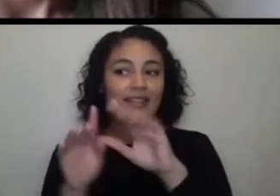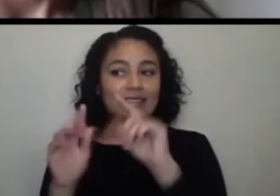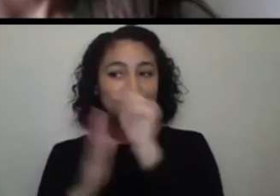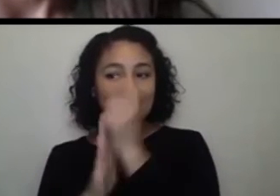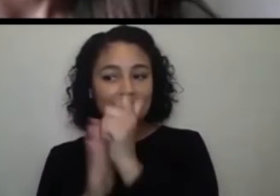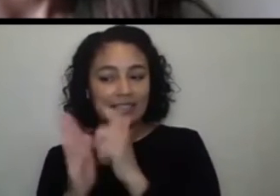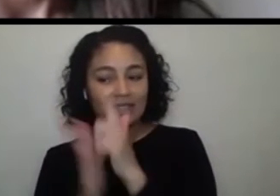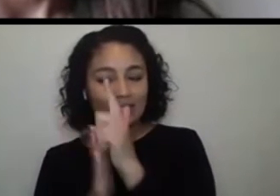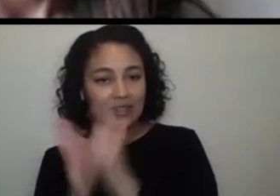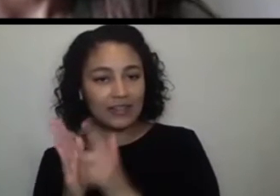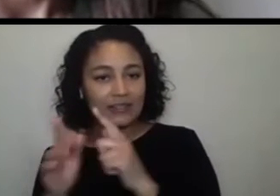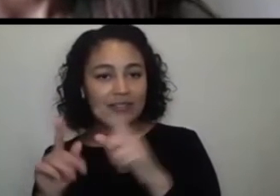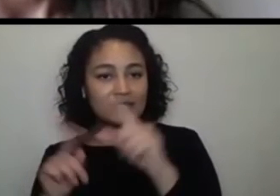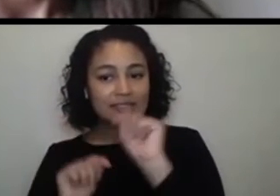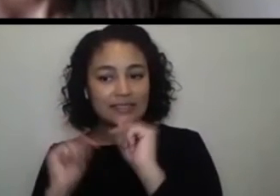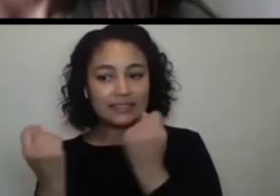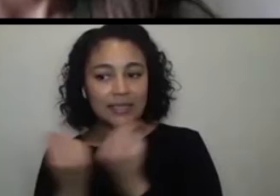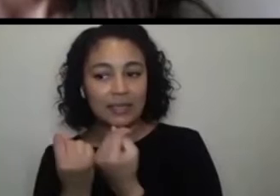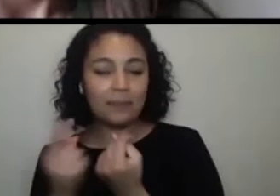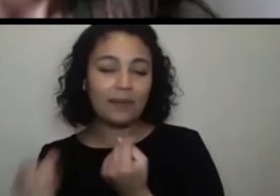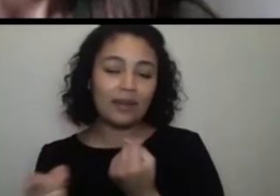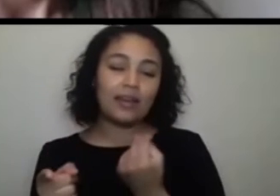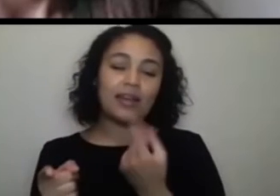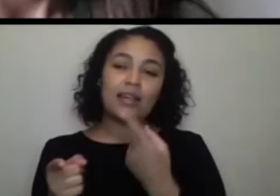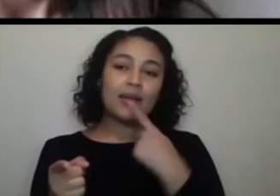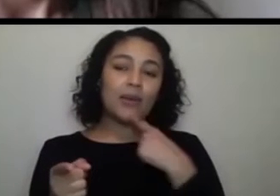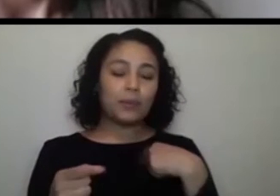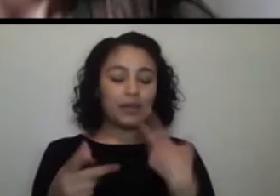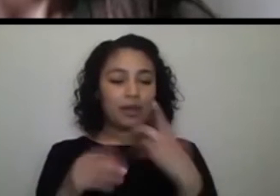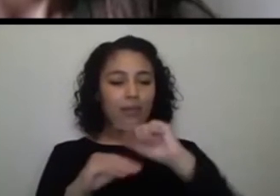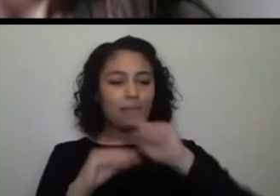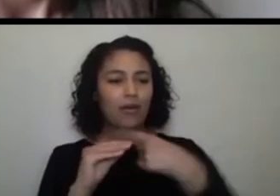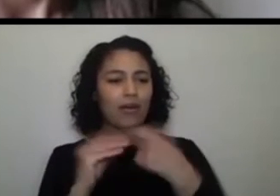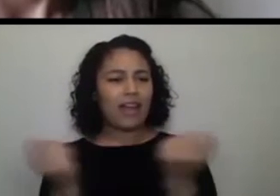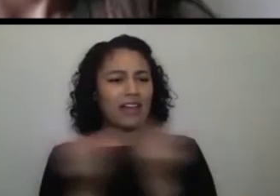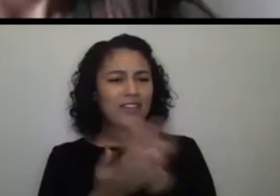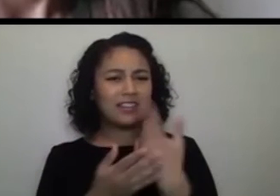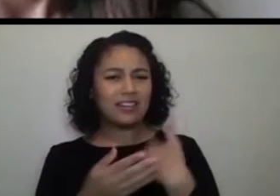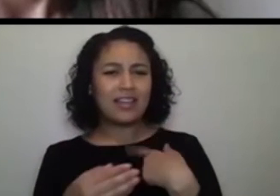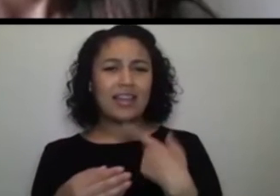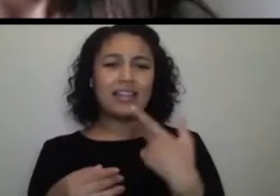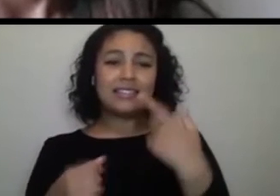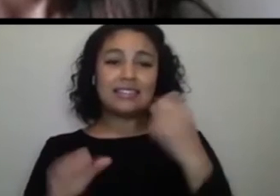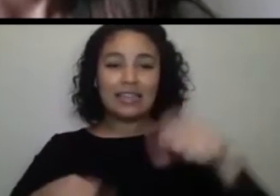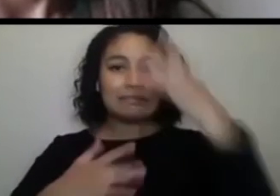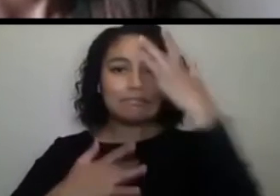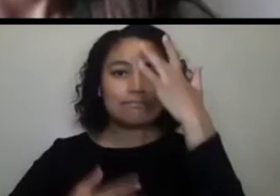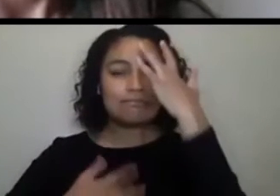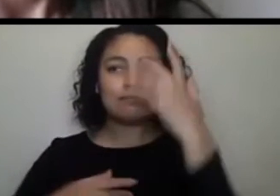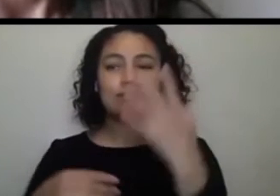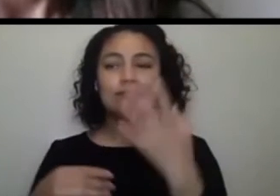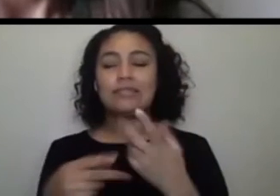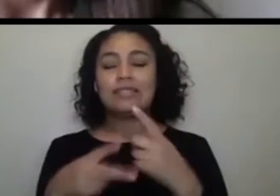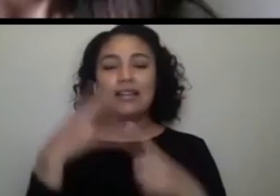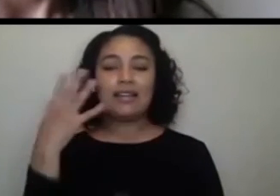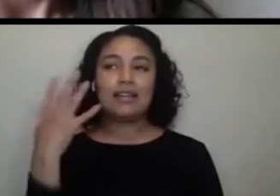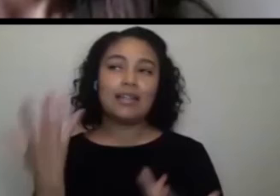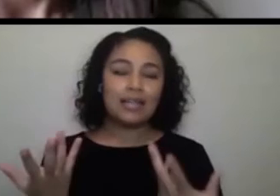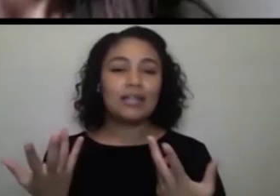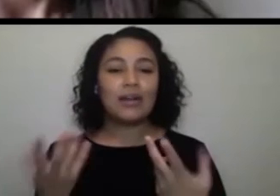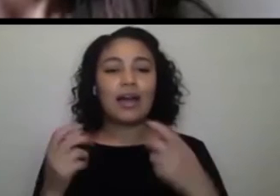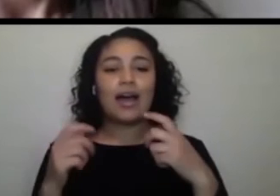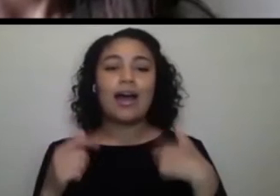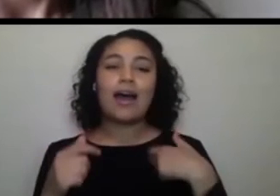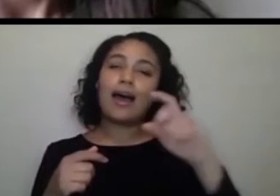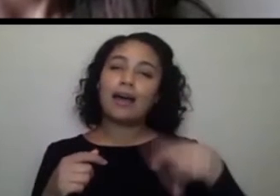be poisonous if you use it the wrong way or something. It could be some disaster. I have to